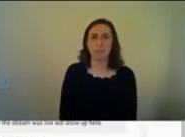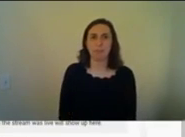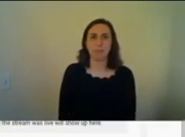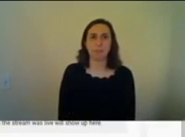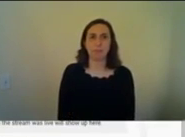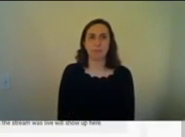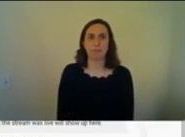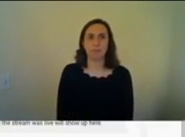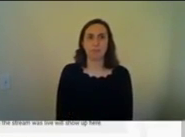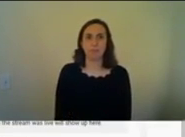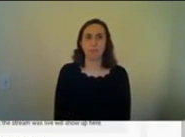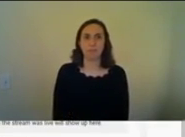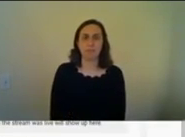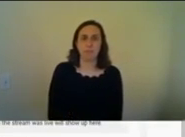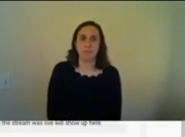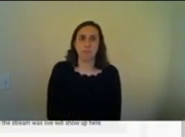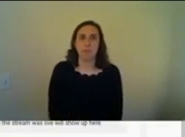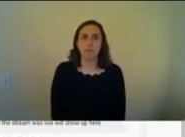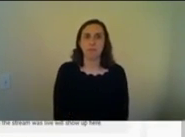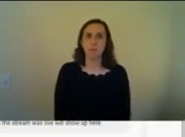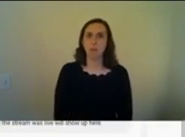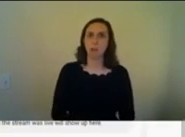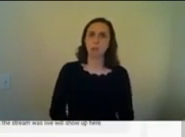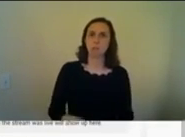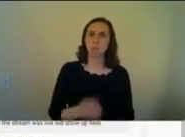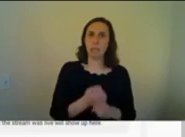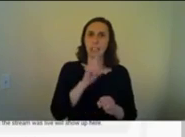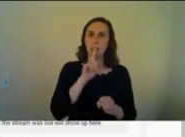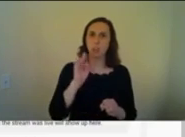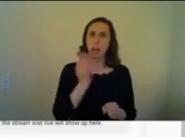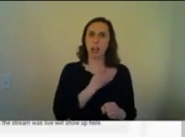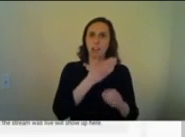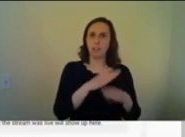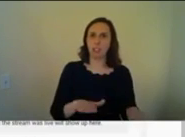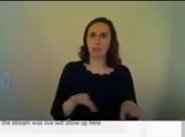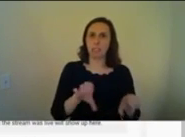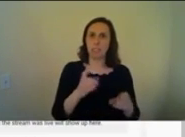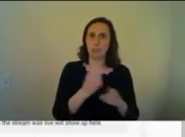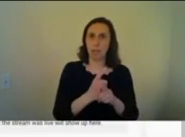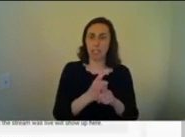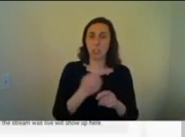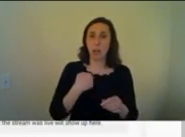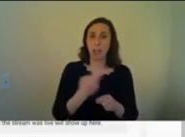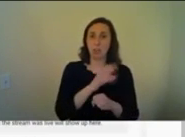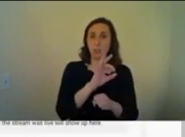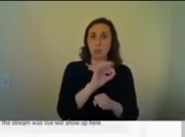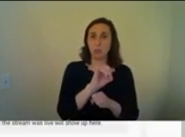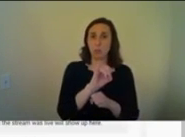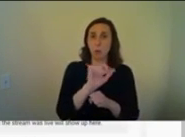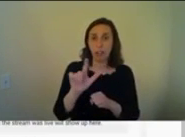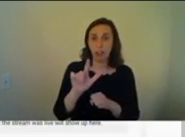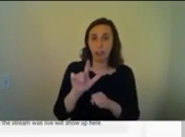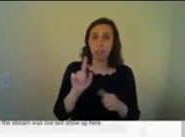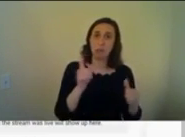So we'll scroll and put that up top. And so here we're verifying our division. So I'm going to use FOIL, my first times my first.